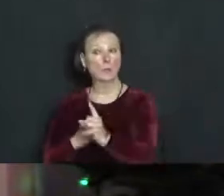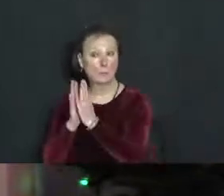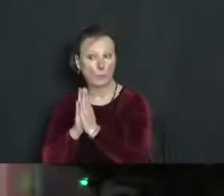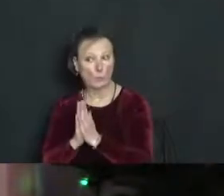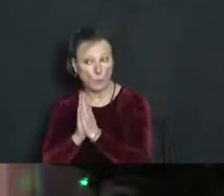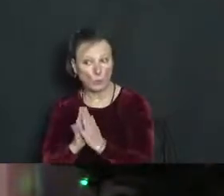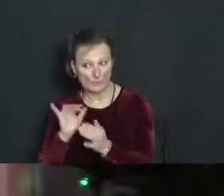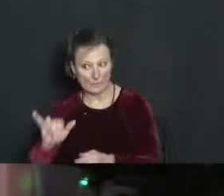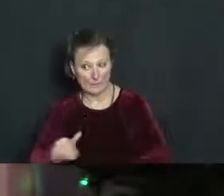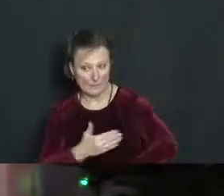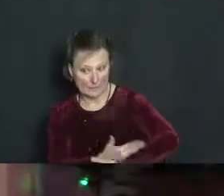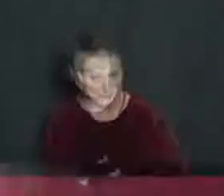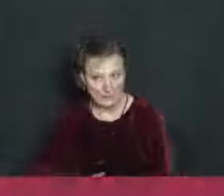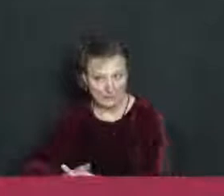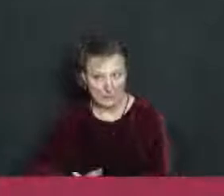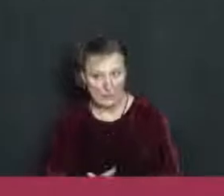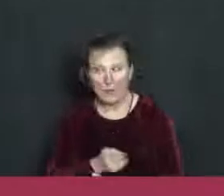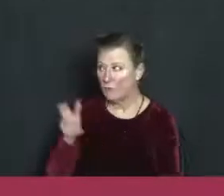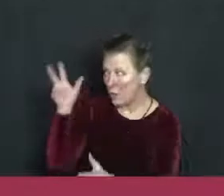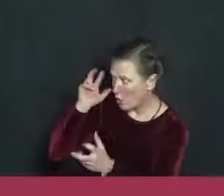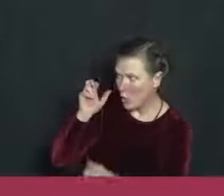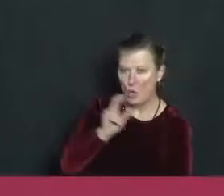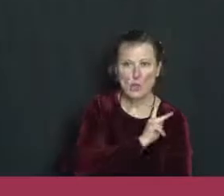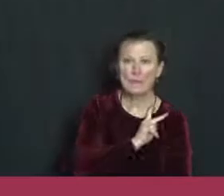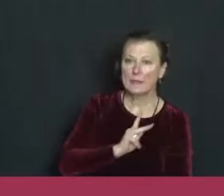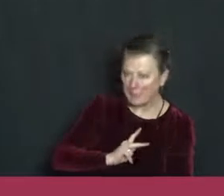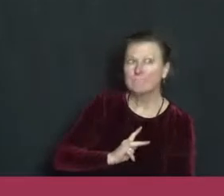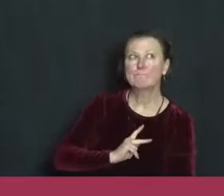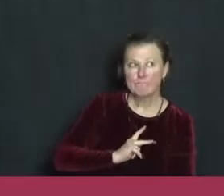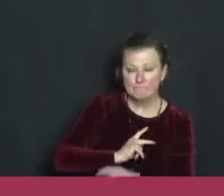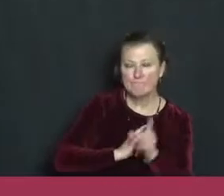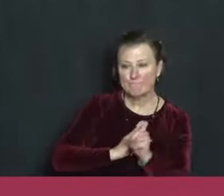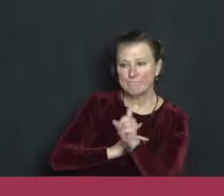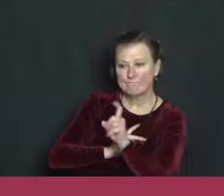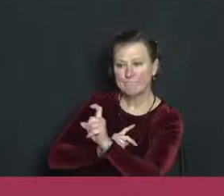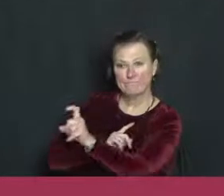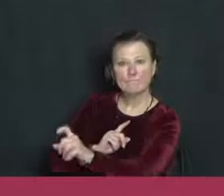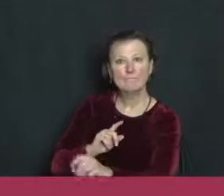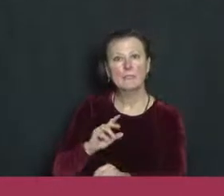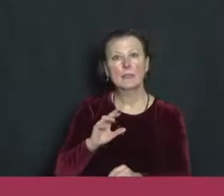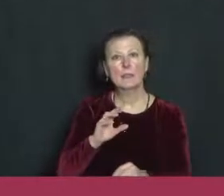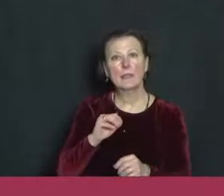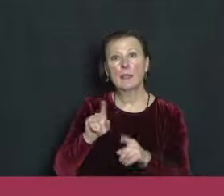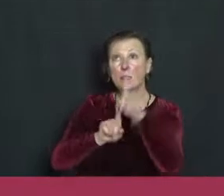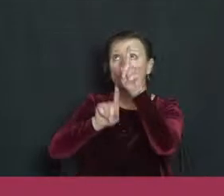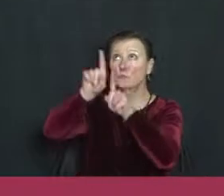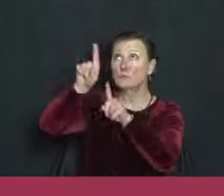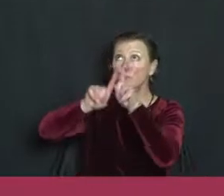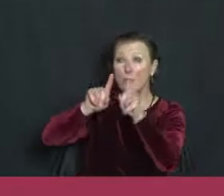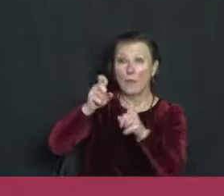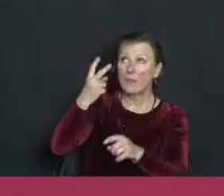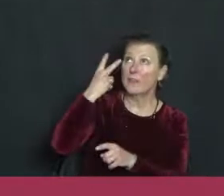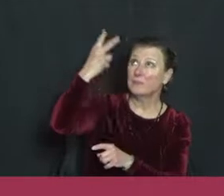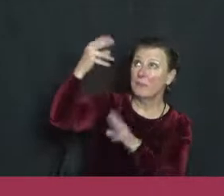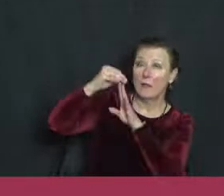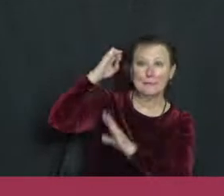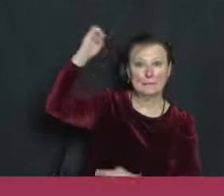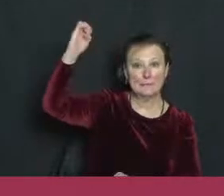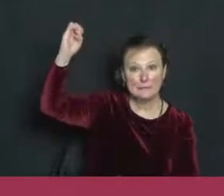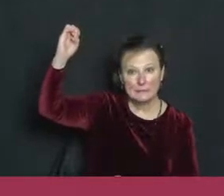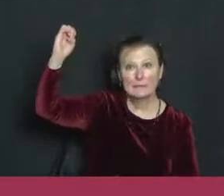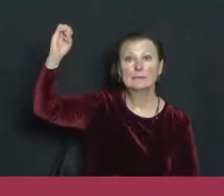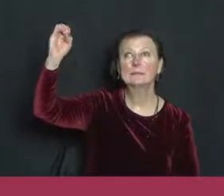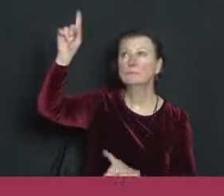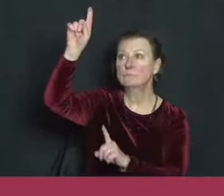him." When they had heard the king, they went their way, and lo, the star which they had seen in the east